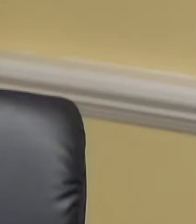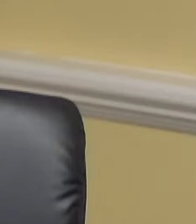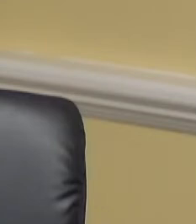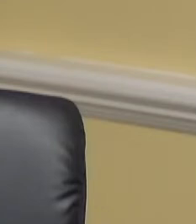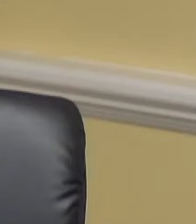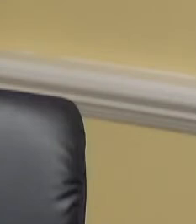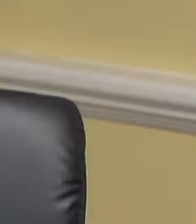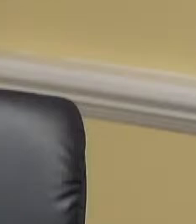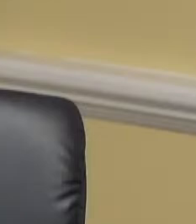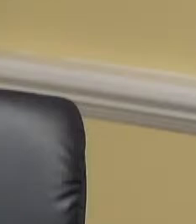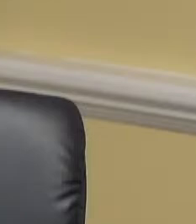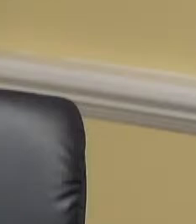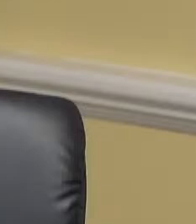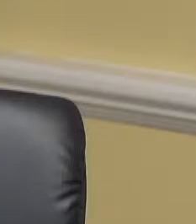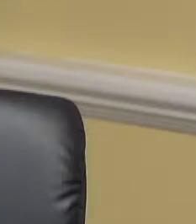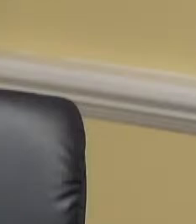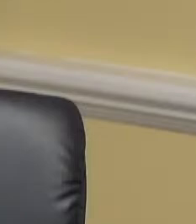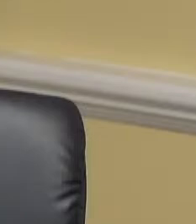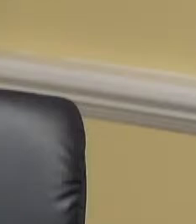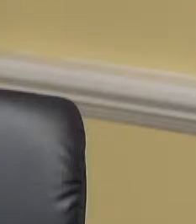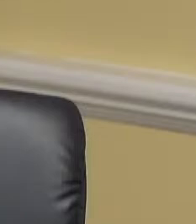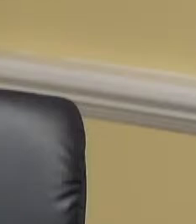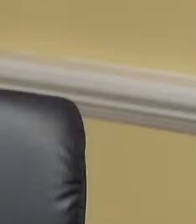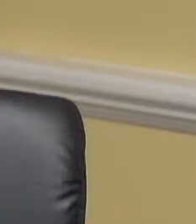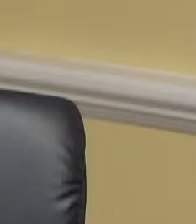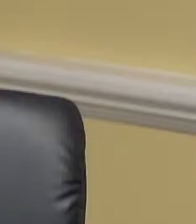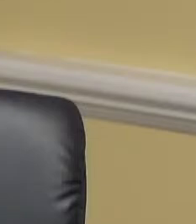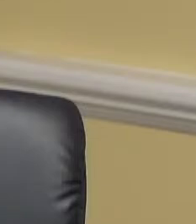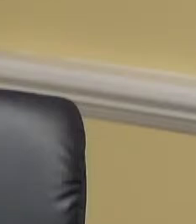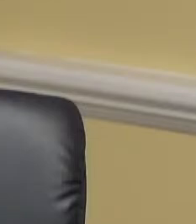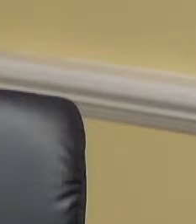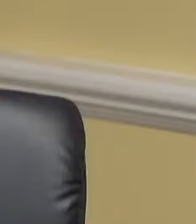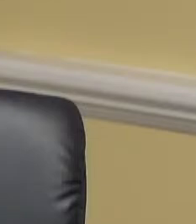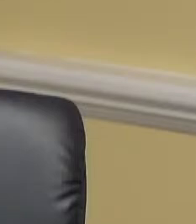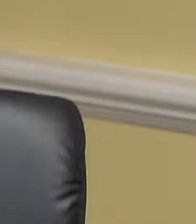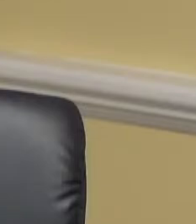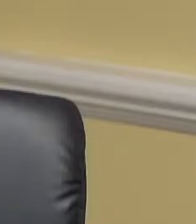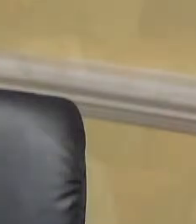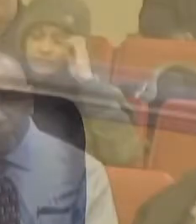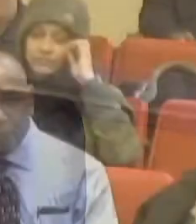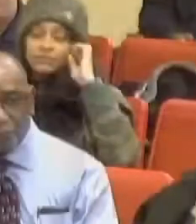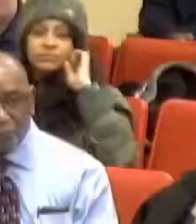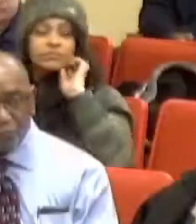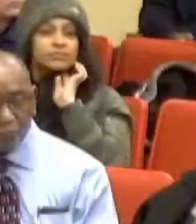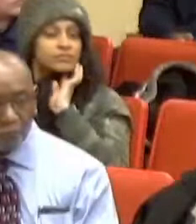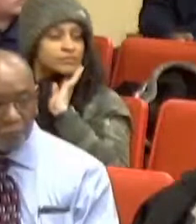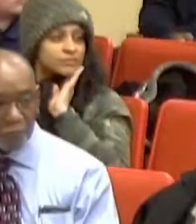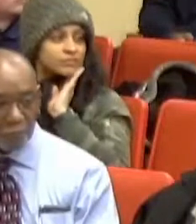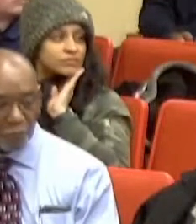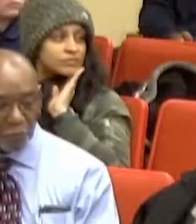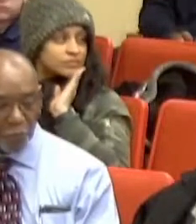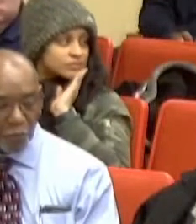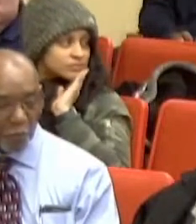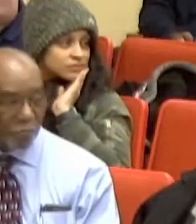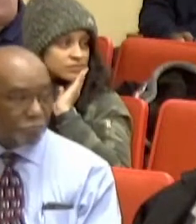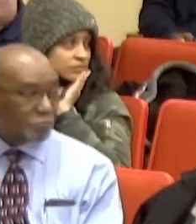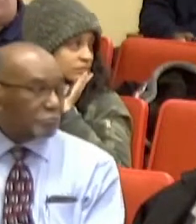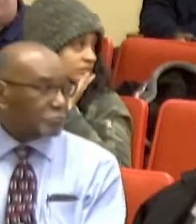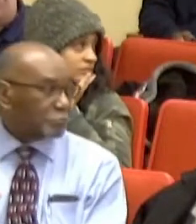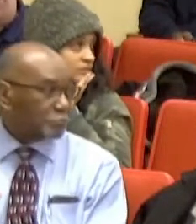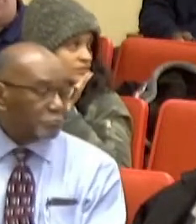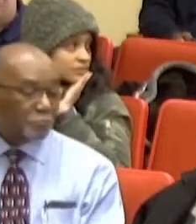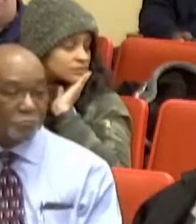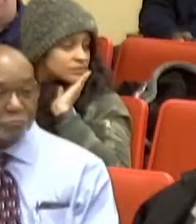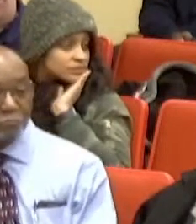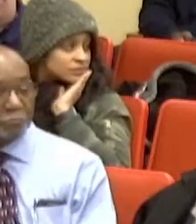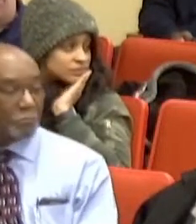C5 development. The issue is, if it was a C5 development, it's going to be closer to Madison. And it's not going to interfere with the drainage that's